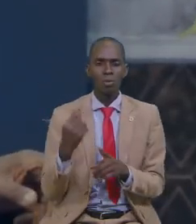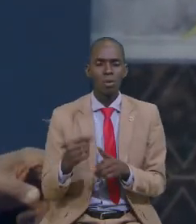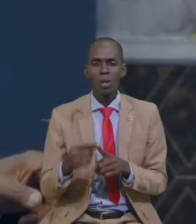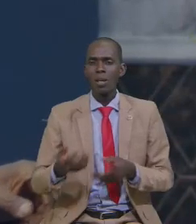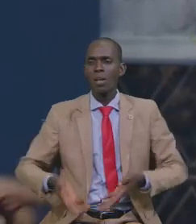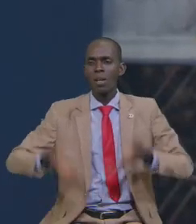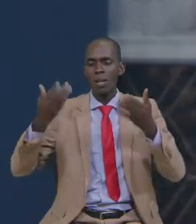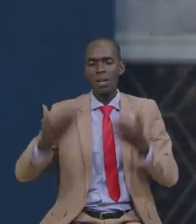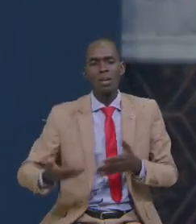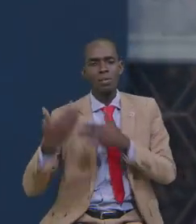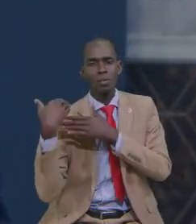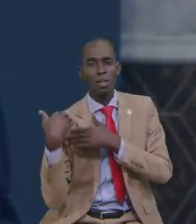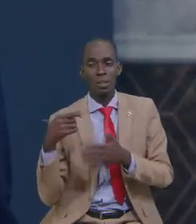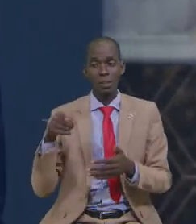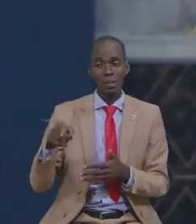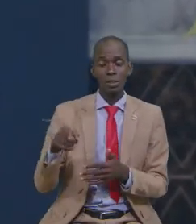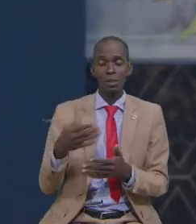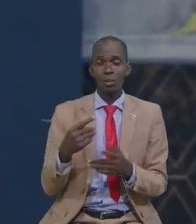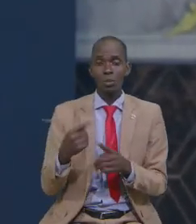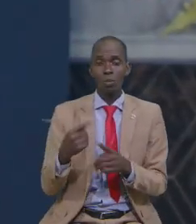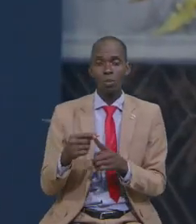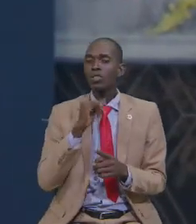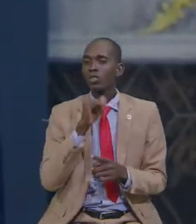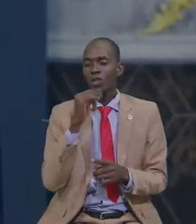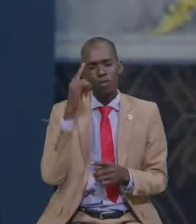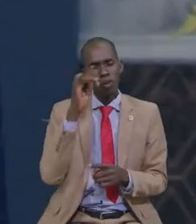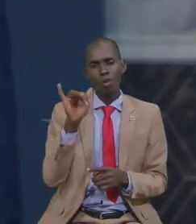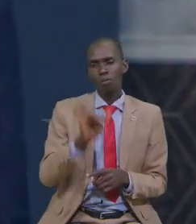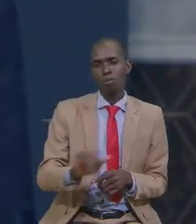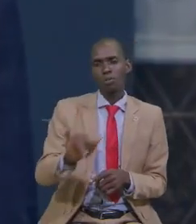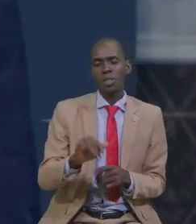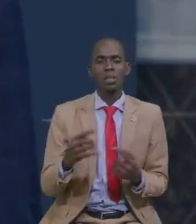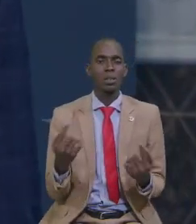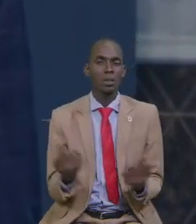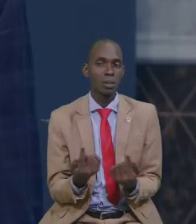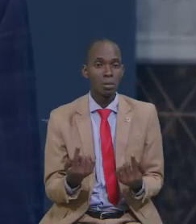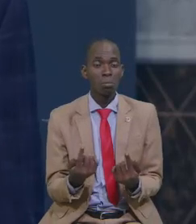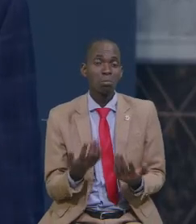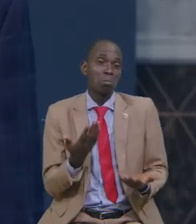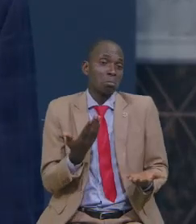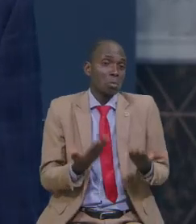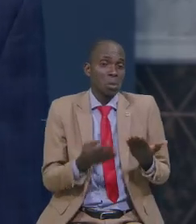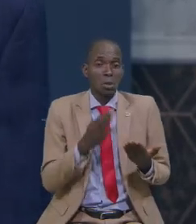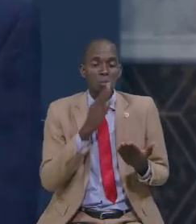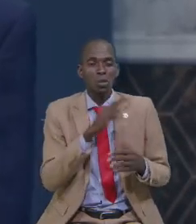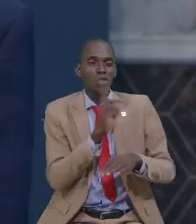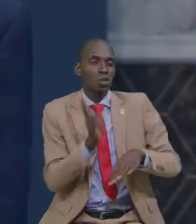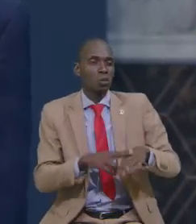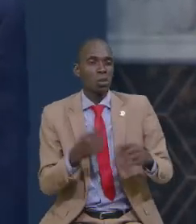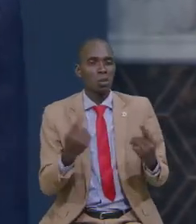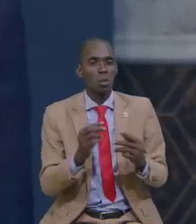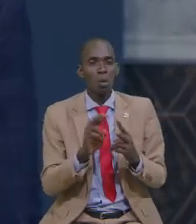an ordinary sin, but ordinary or extraordinary,